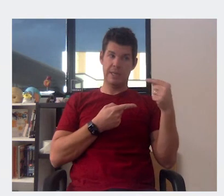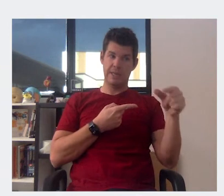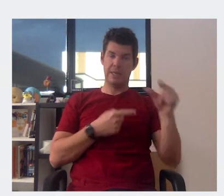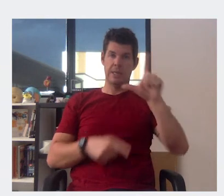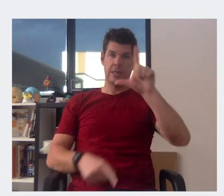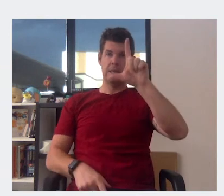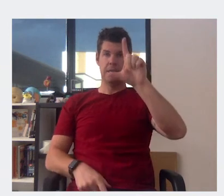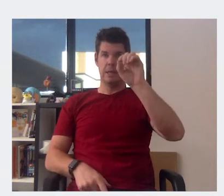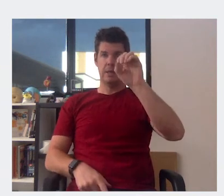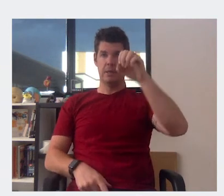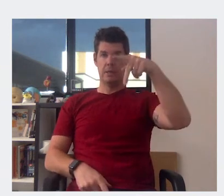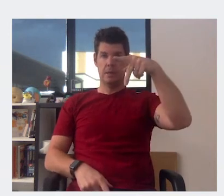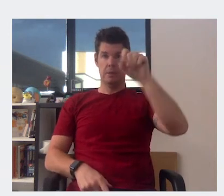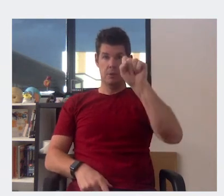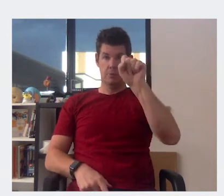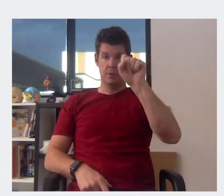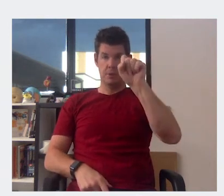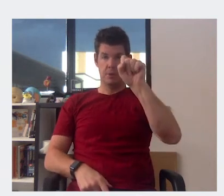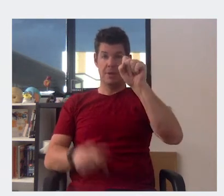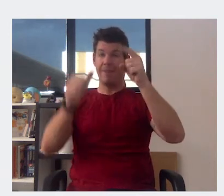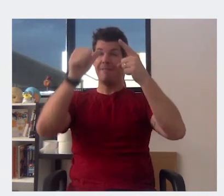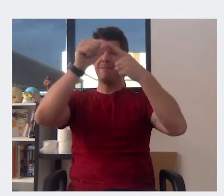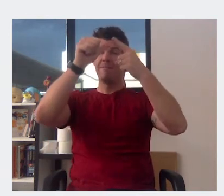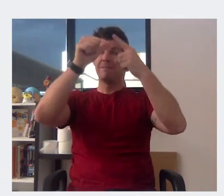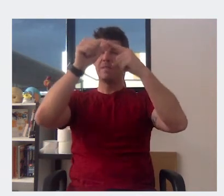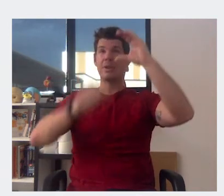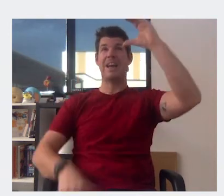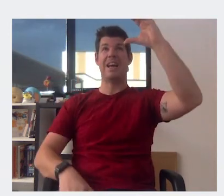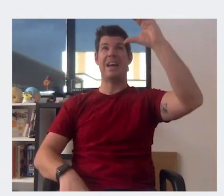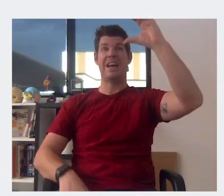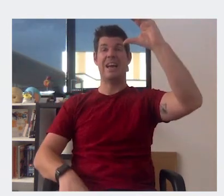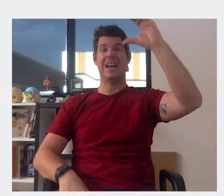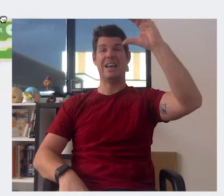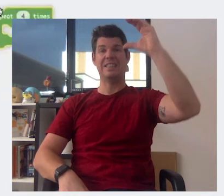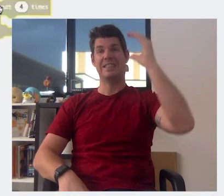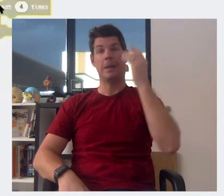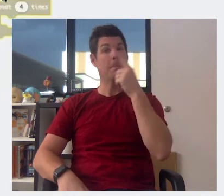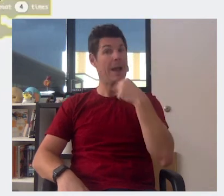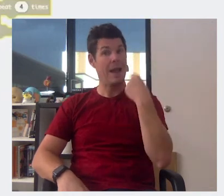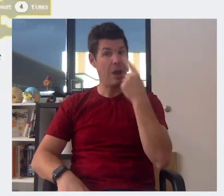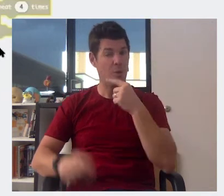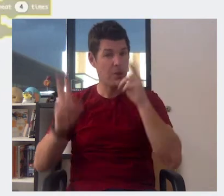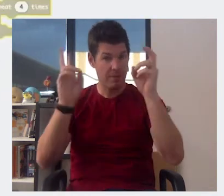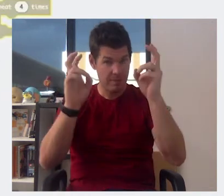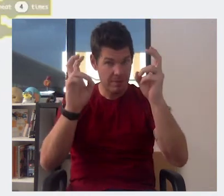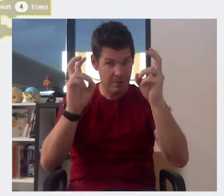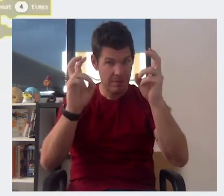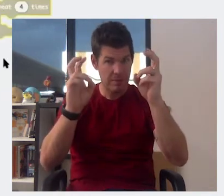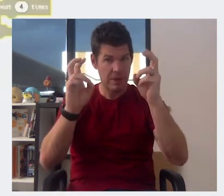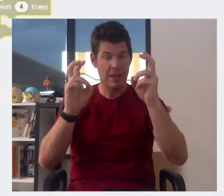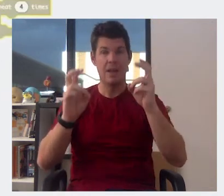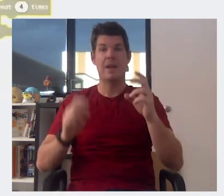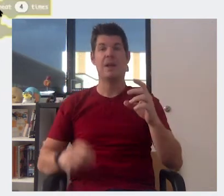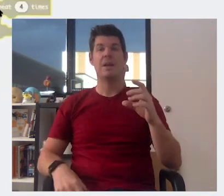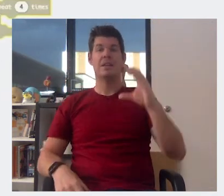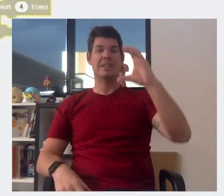first block looks like another input, but it also, it also has these little tabs on the